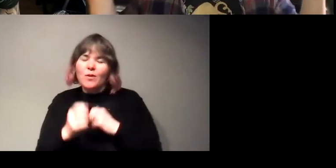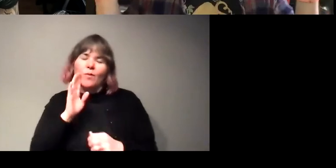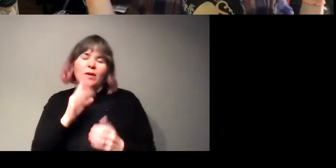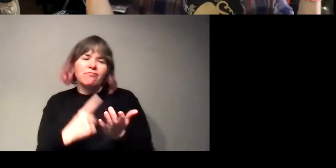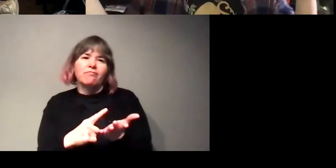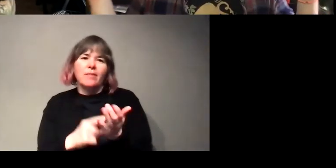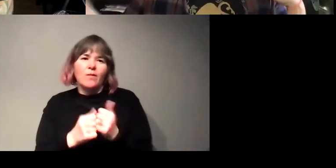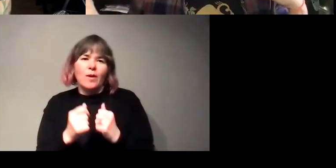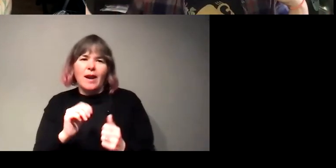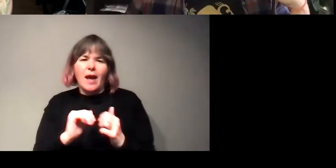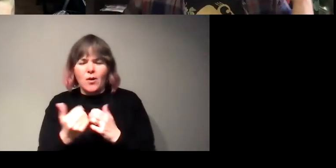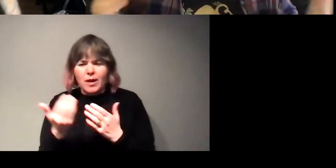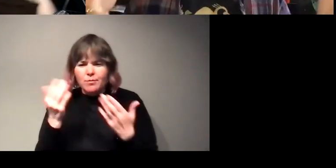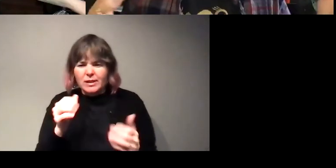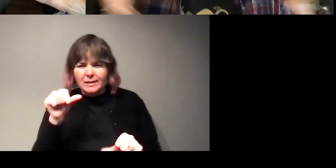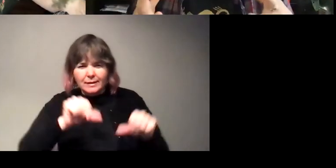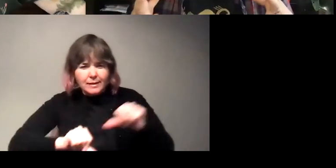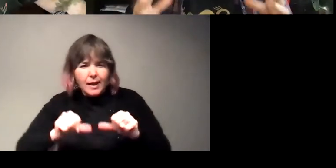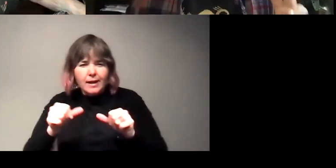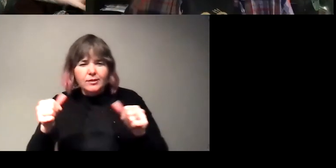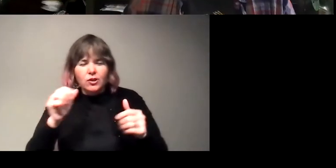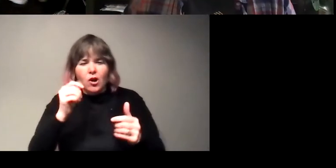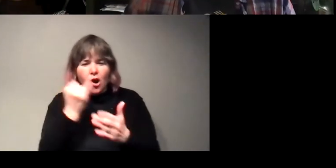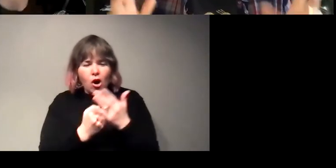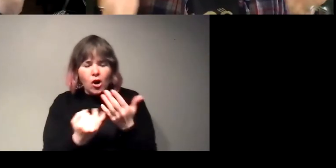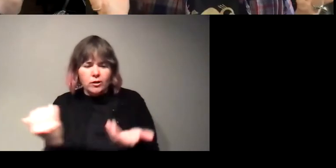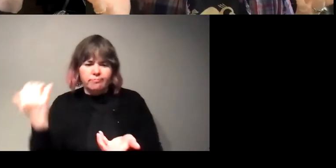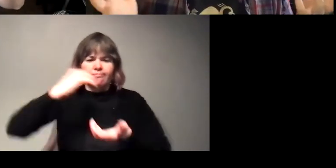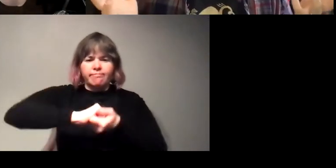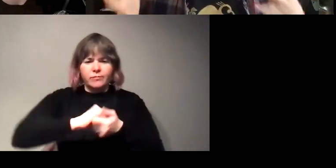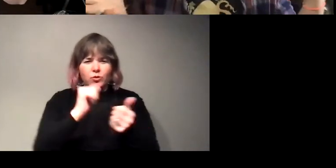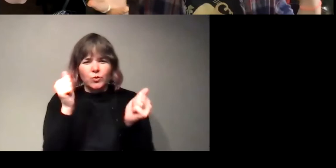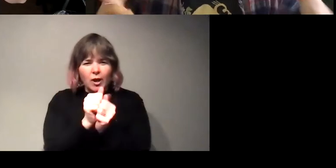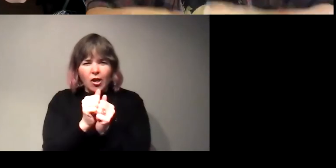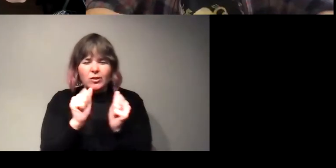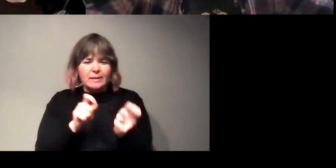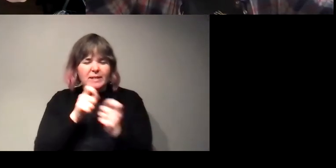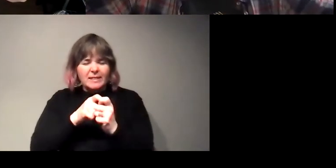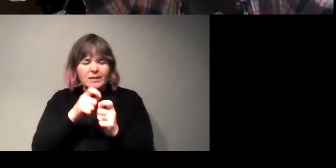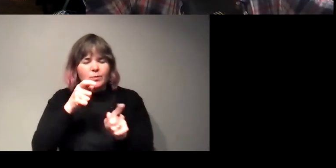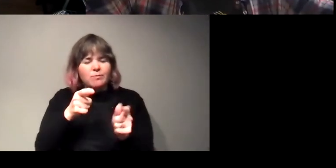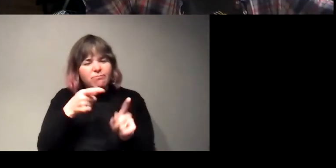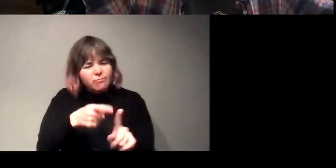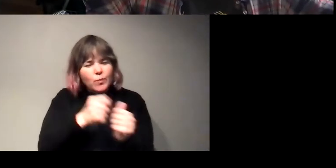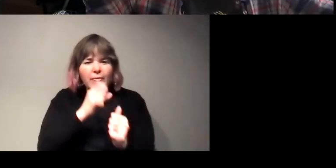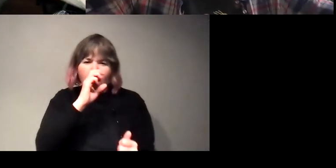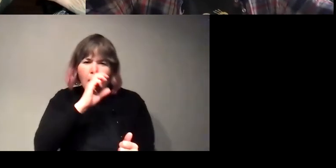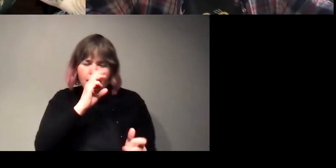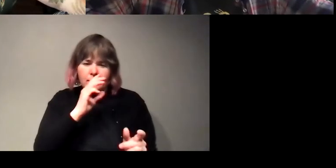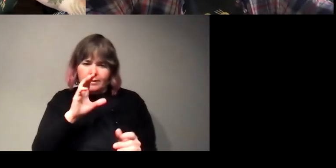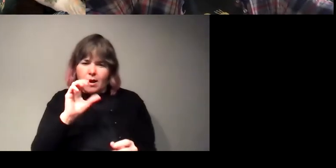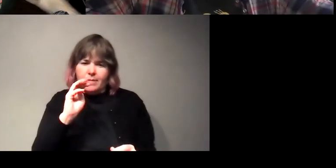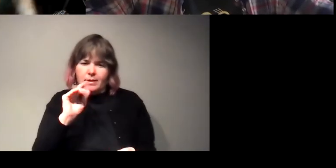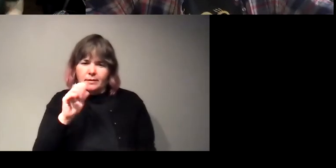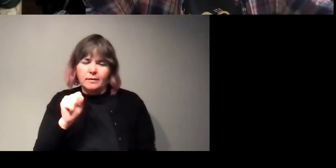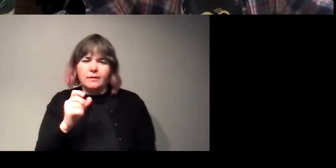about how you can bring science and art together, specifically as it comes to comics. So with that, I'm